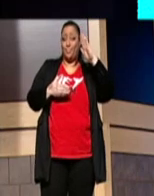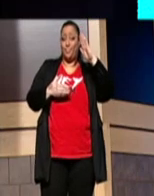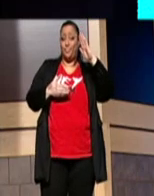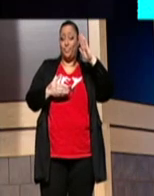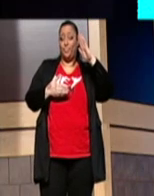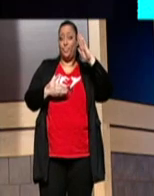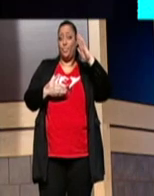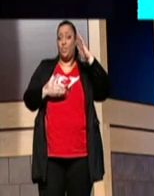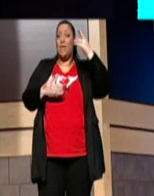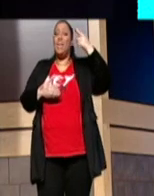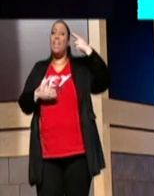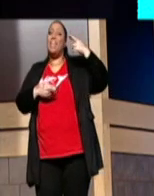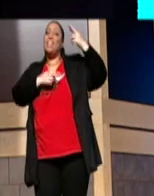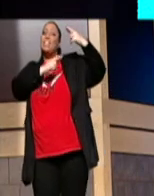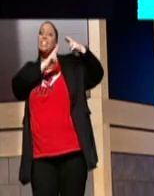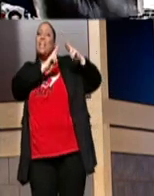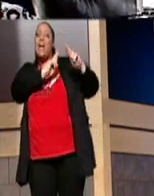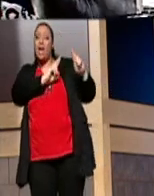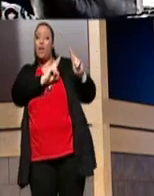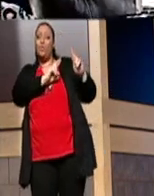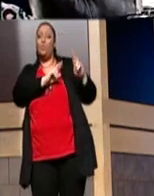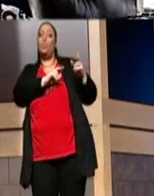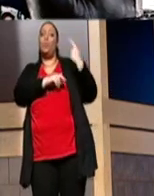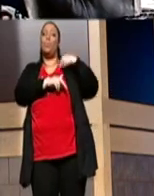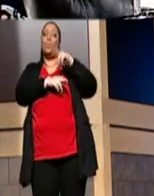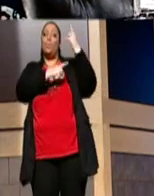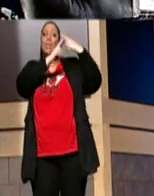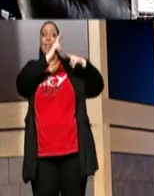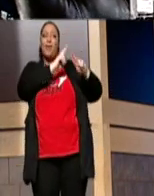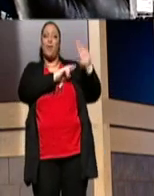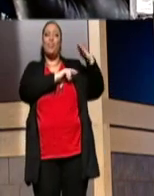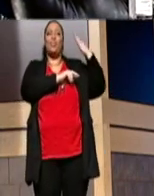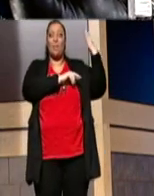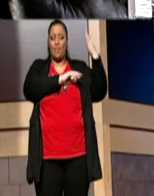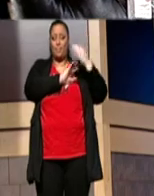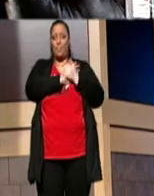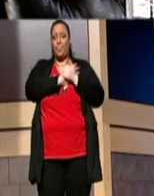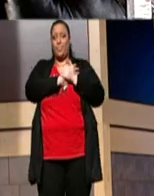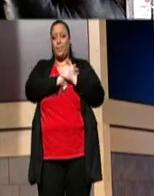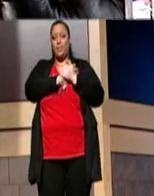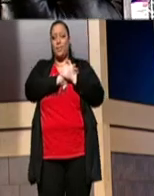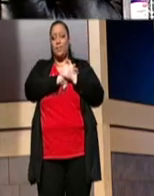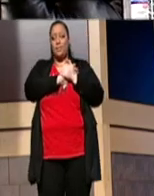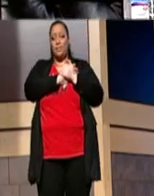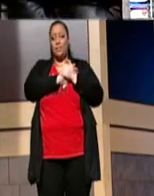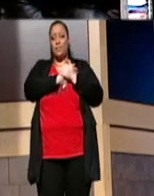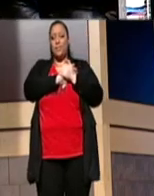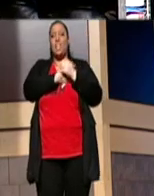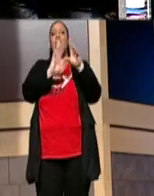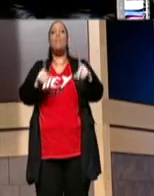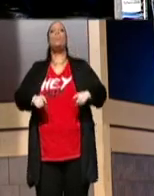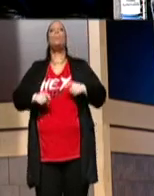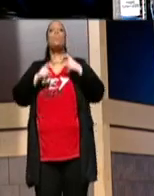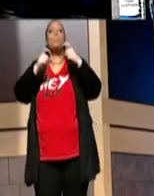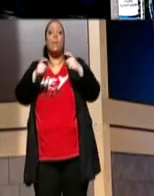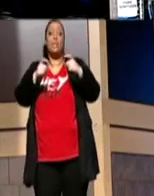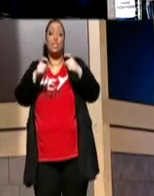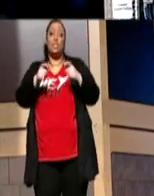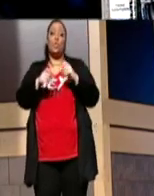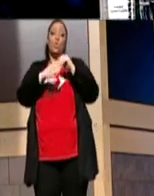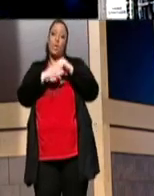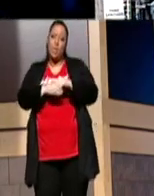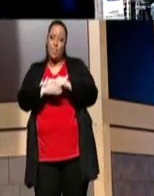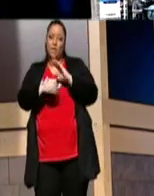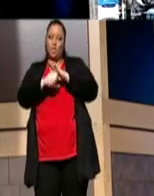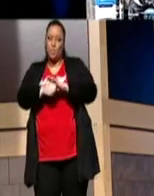is honored when we honor him because he gave us what we have. He will multiply back to you good measure, pressed down, shaken together, and